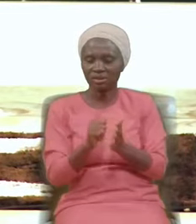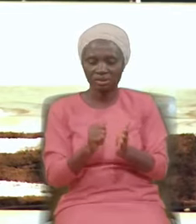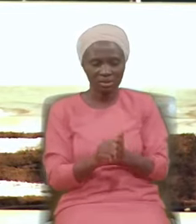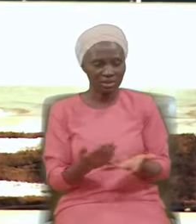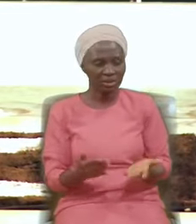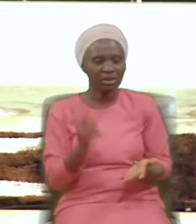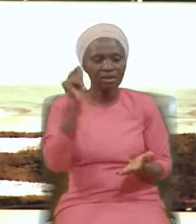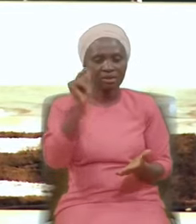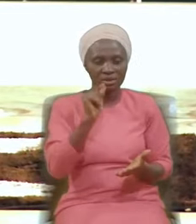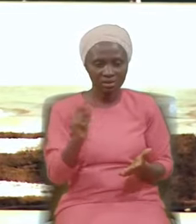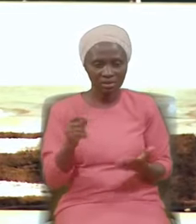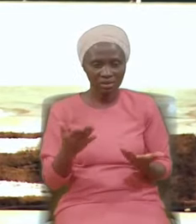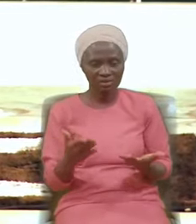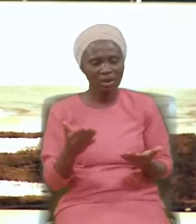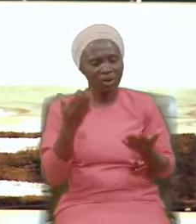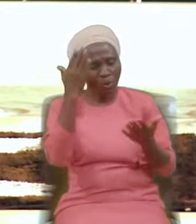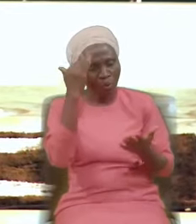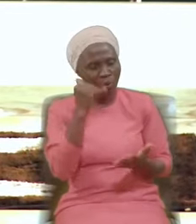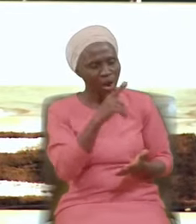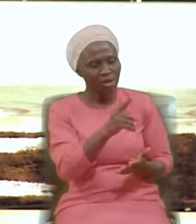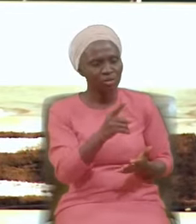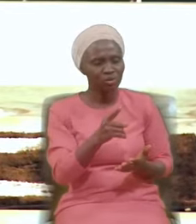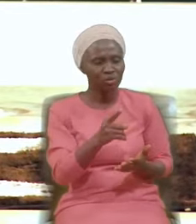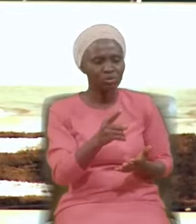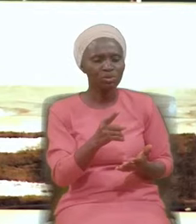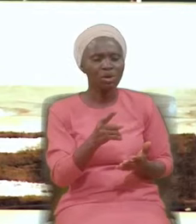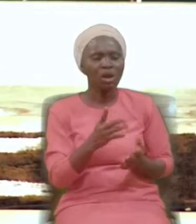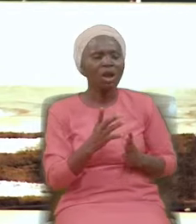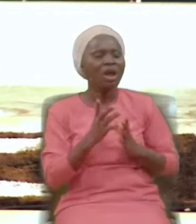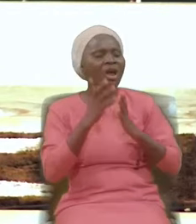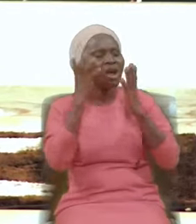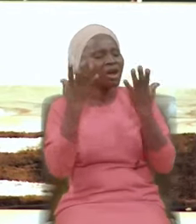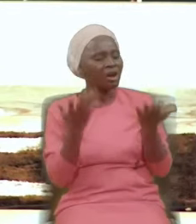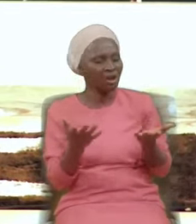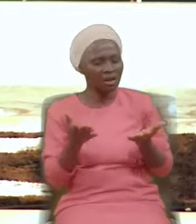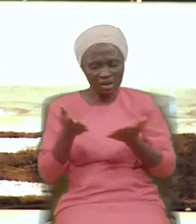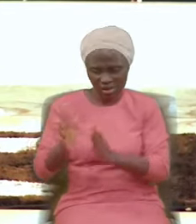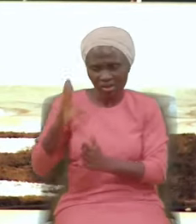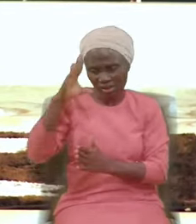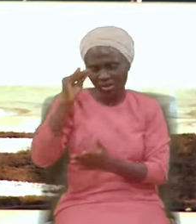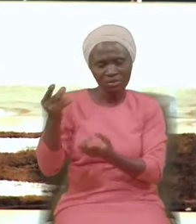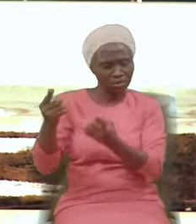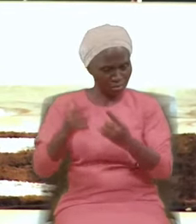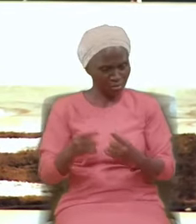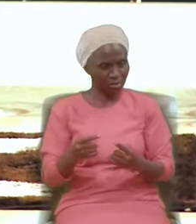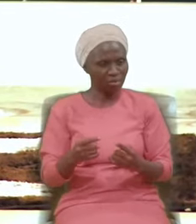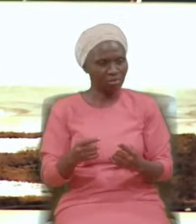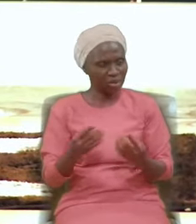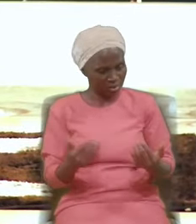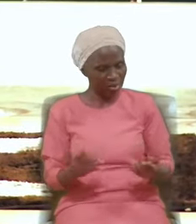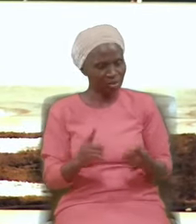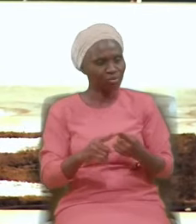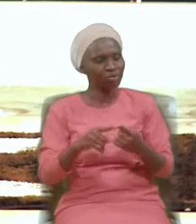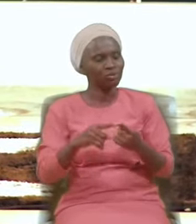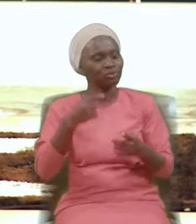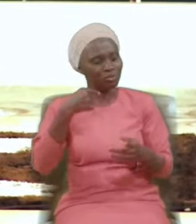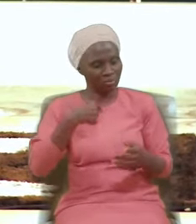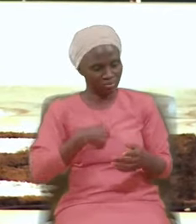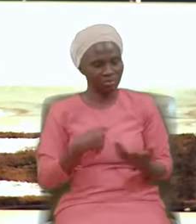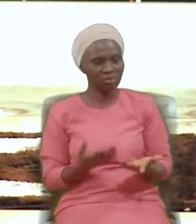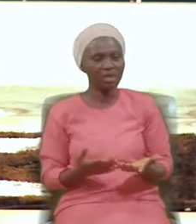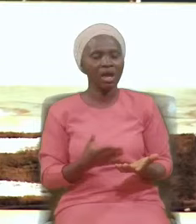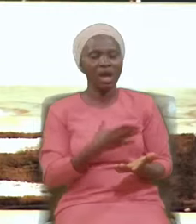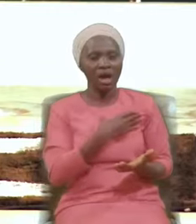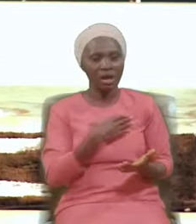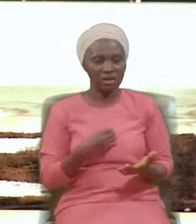wherefore hast thou rent thy clothes? Let him come now to me, and